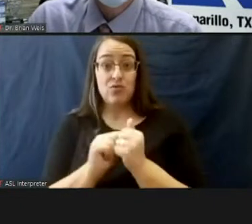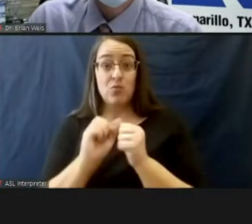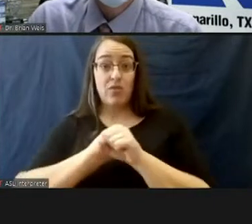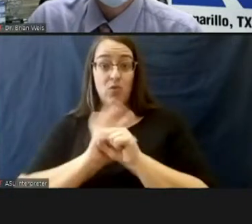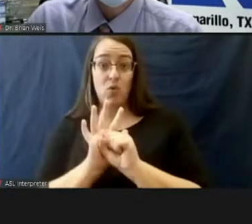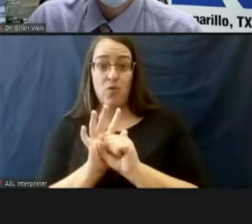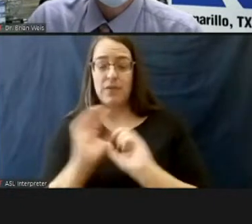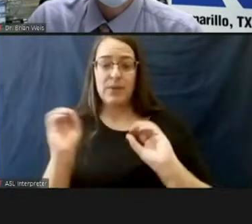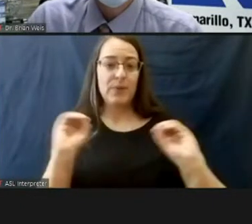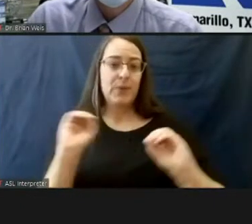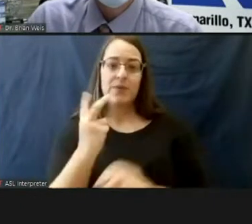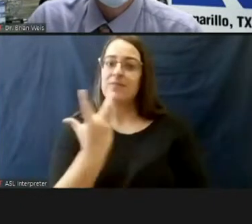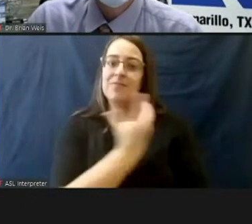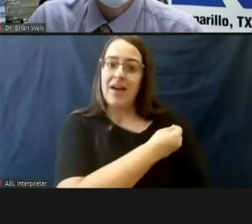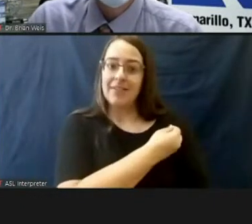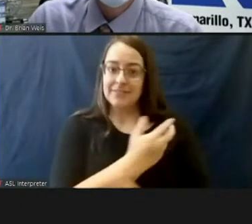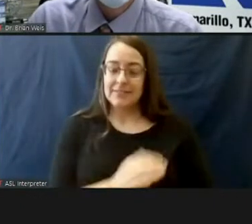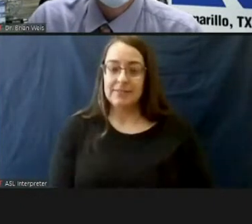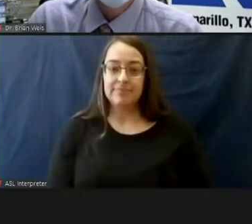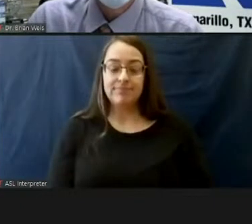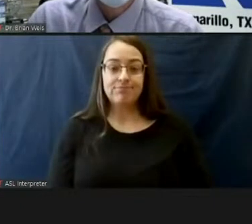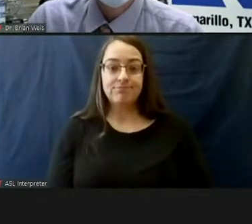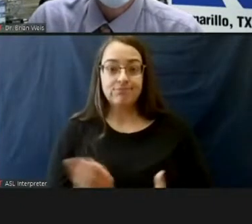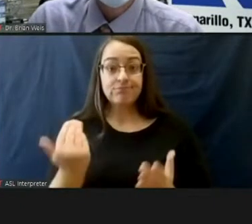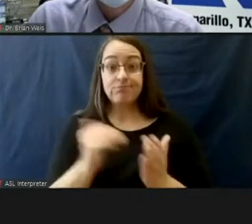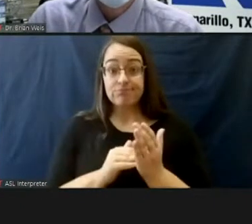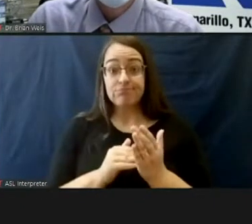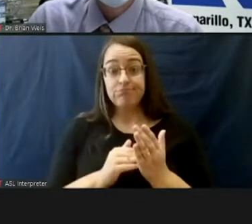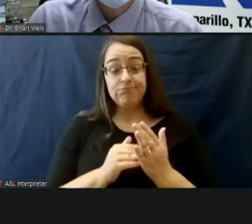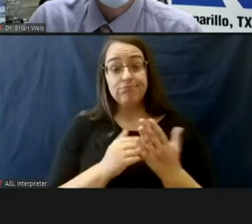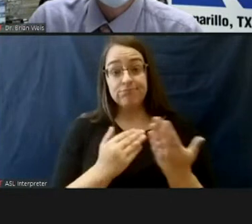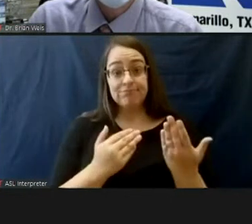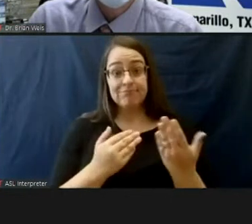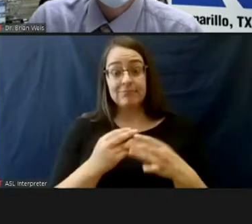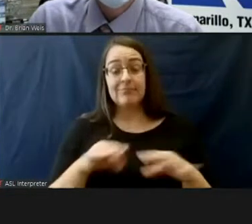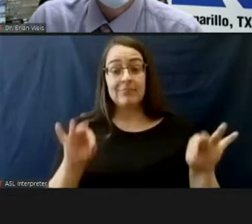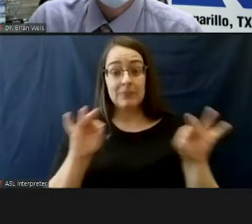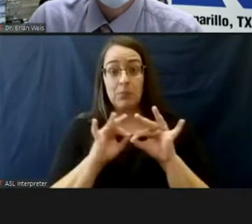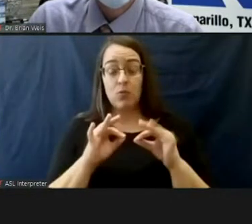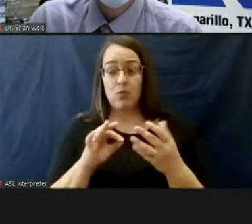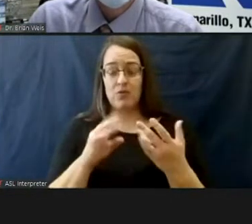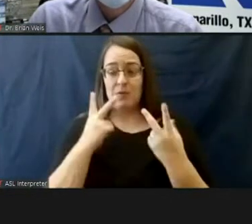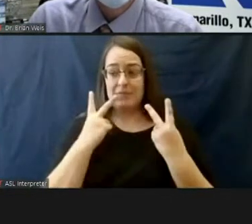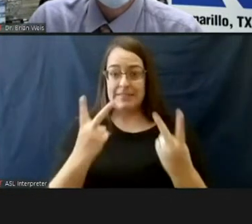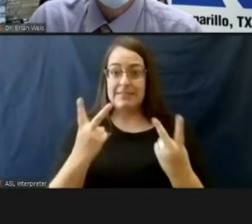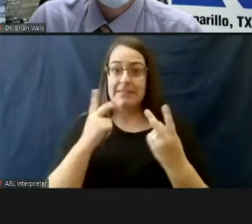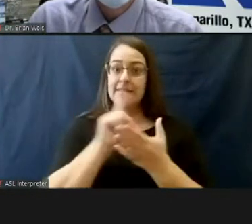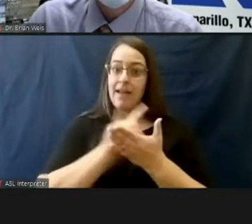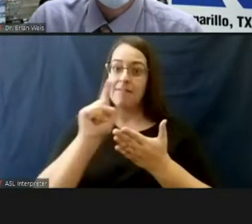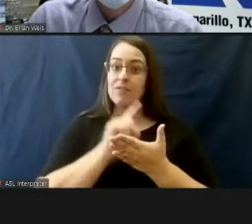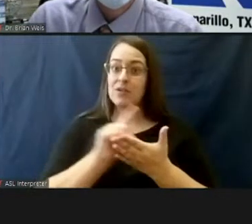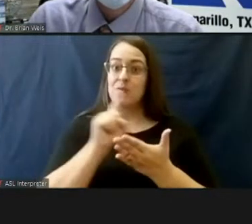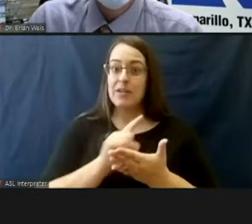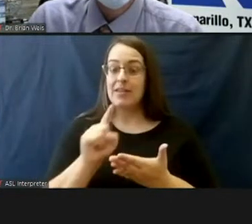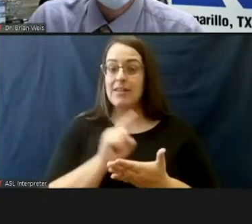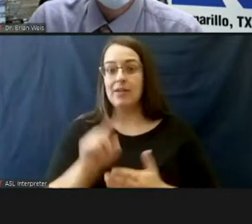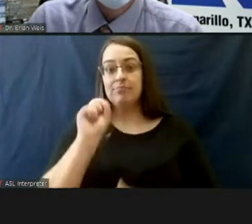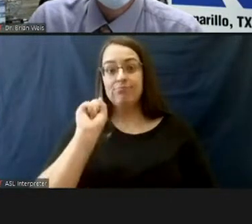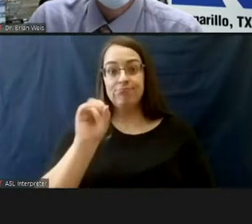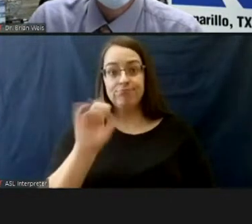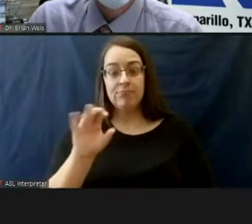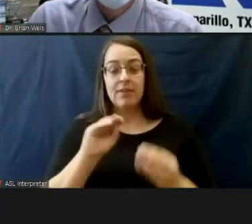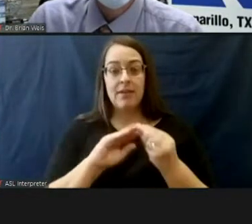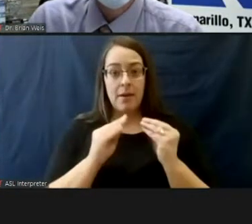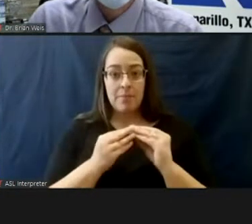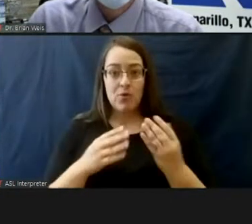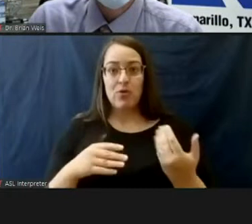not vaccinated. Again, significant, consistently showing this every week when we show statistics on the number of